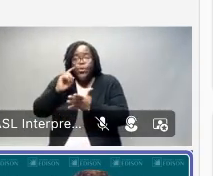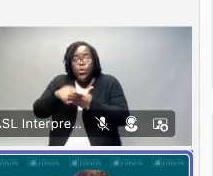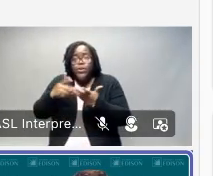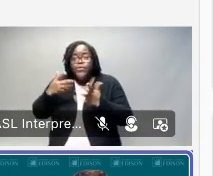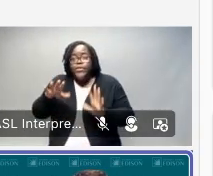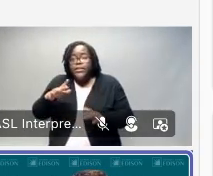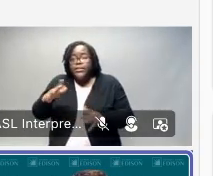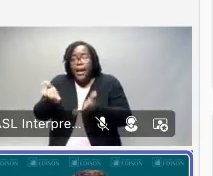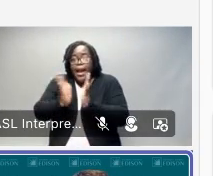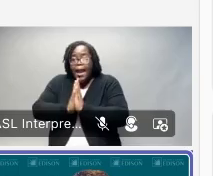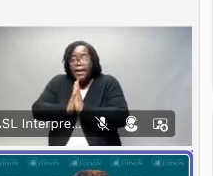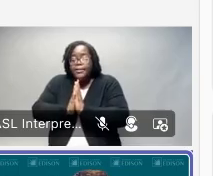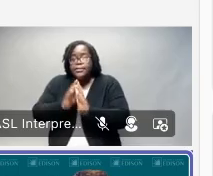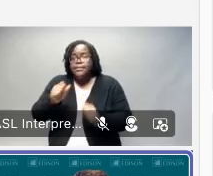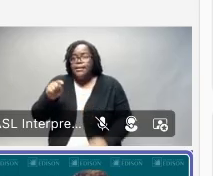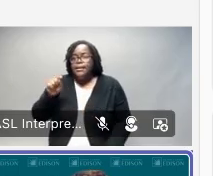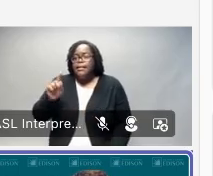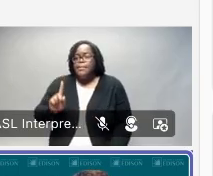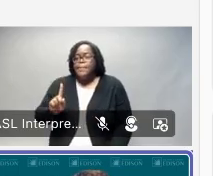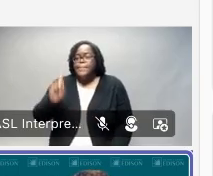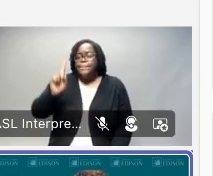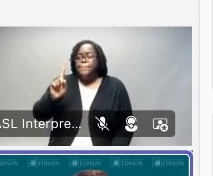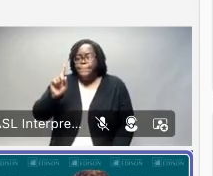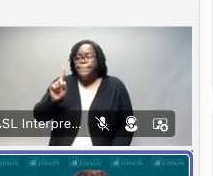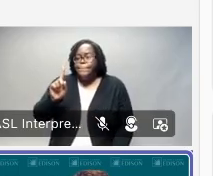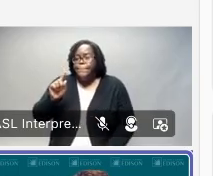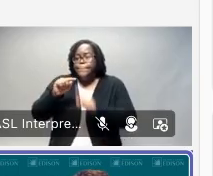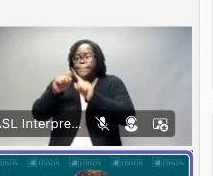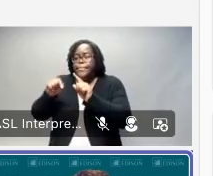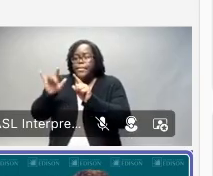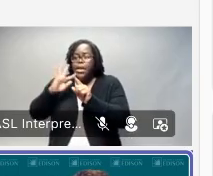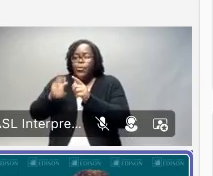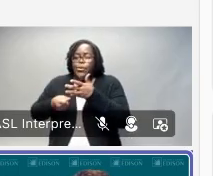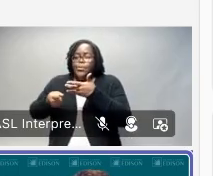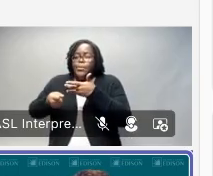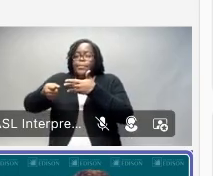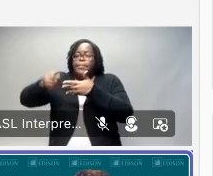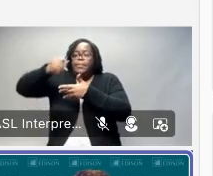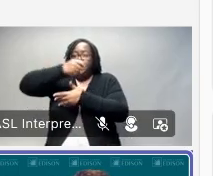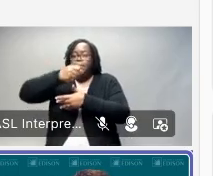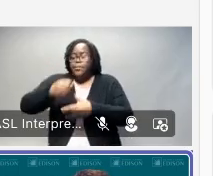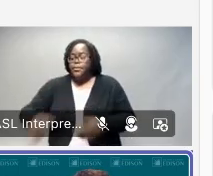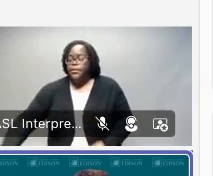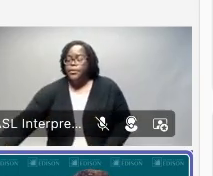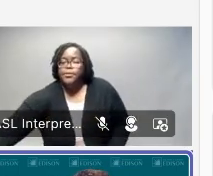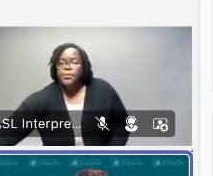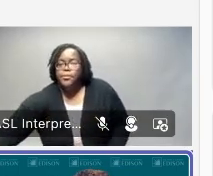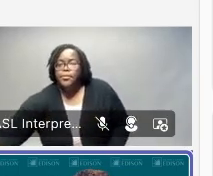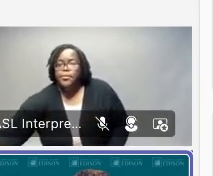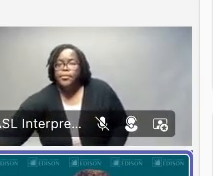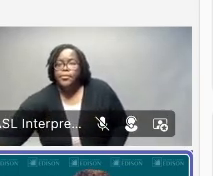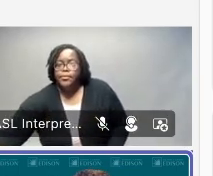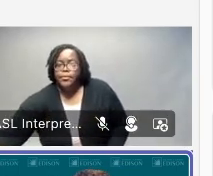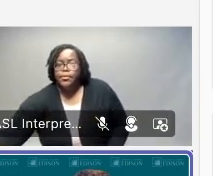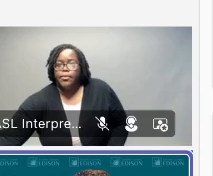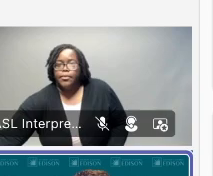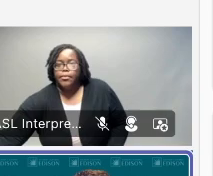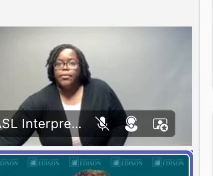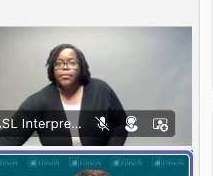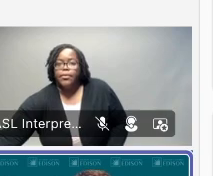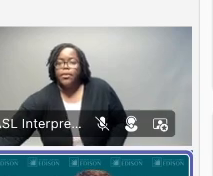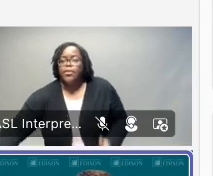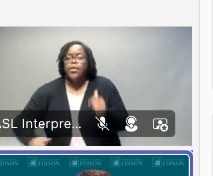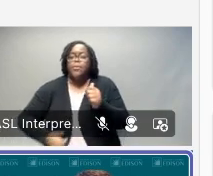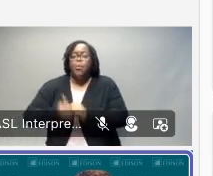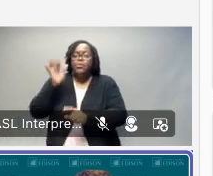you can click the up arrow on that question and that will upvote it so that we can touch on the most popular questions first.